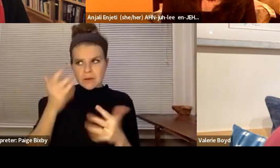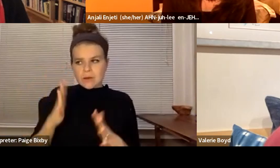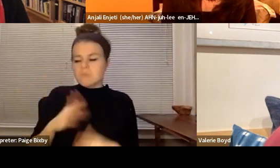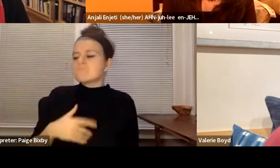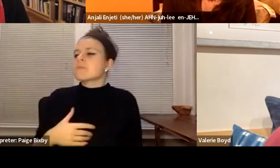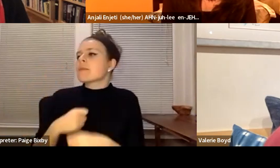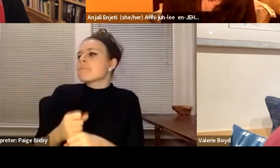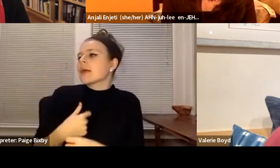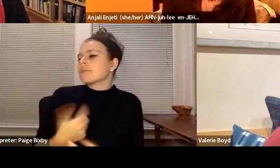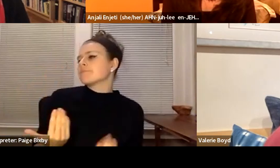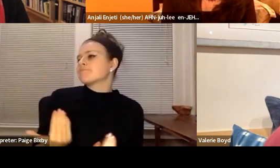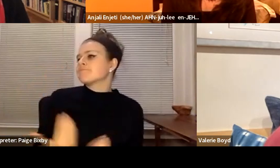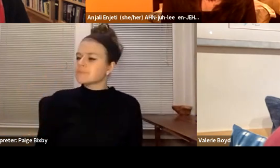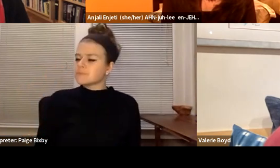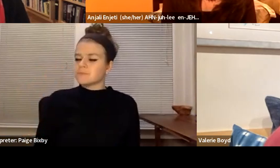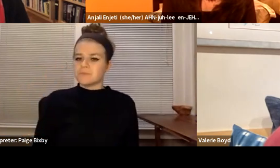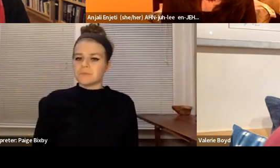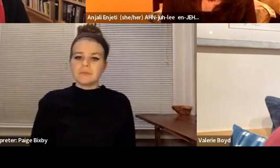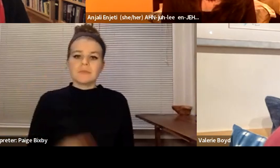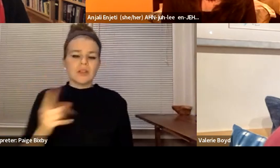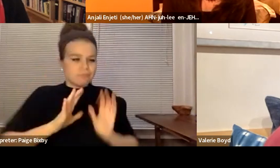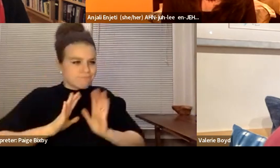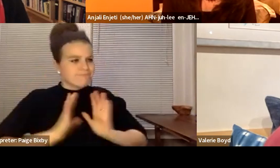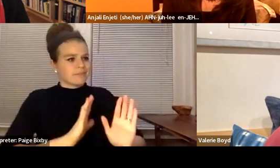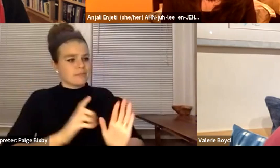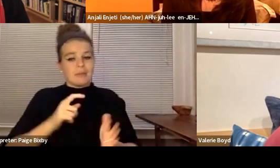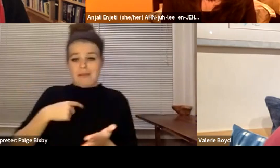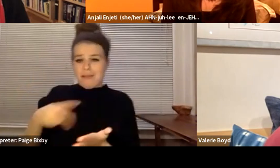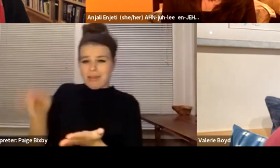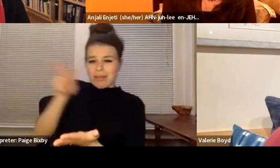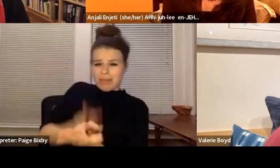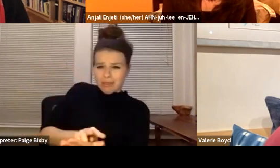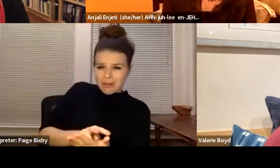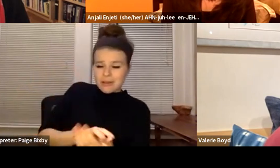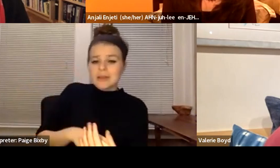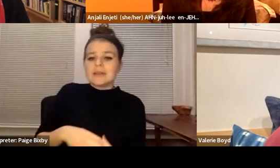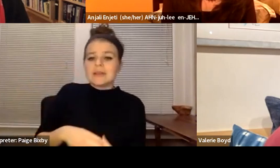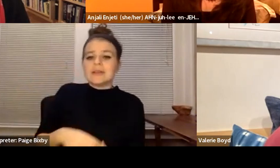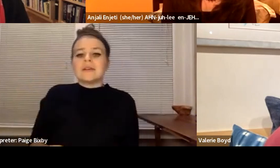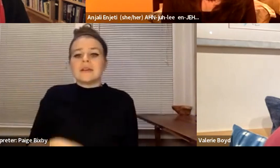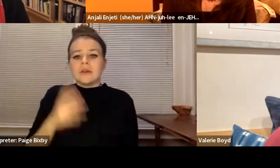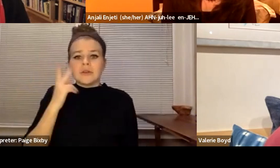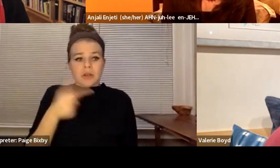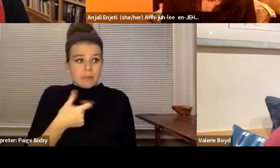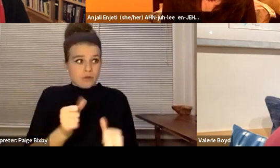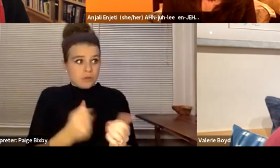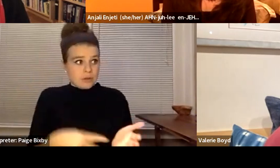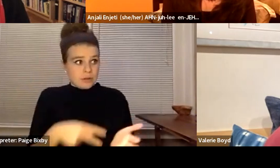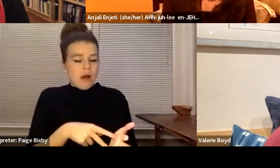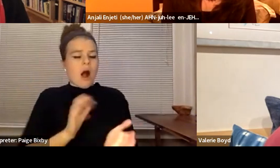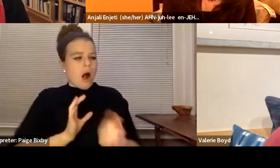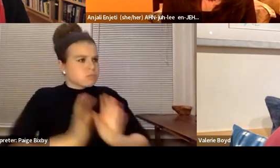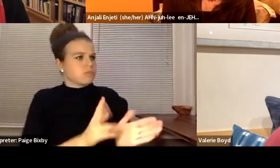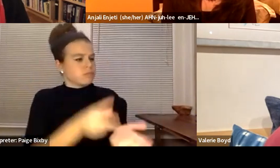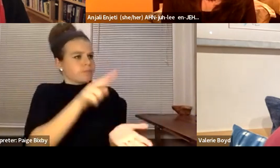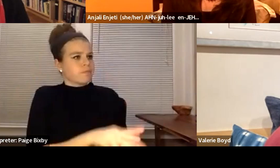me," I said. Kathleen shoved me hard until I fell on the ground. When she saw me trying to stand up, she shoved me back down and spit